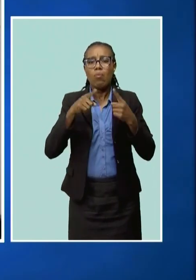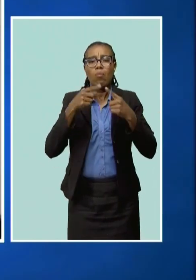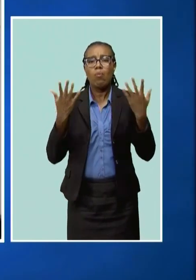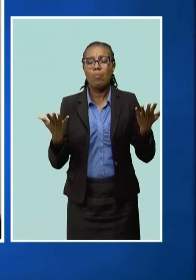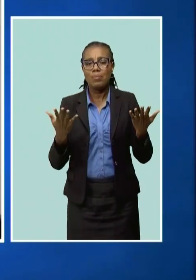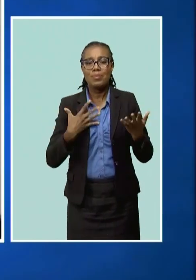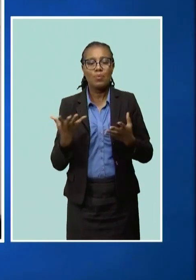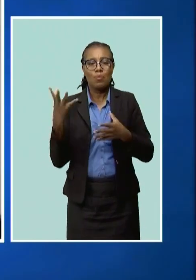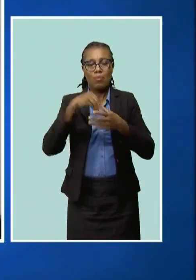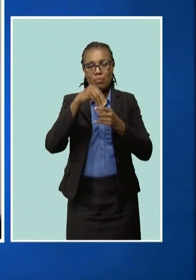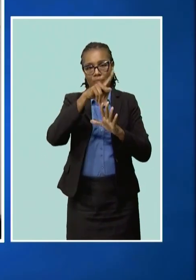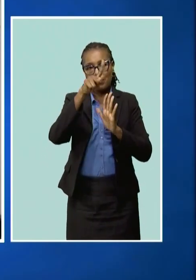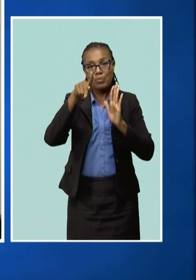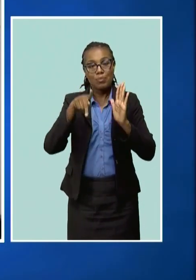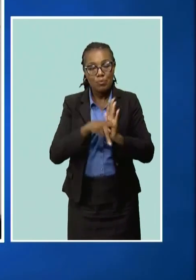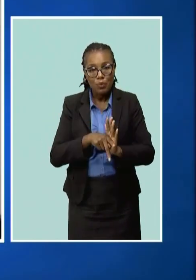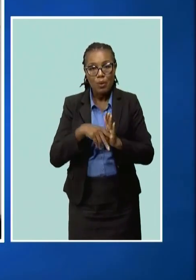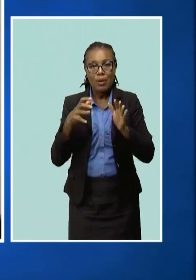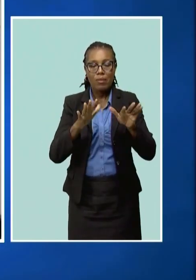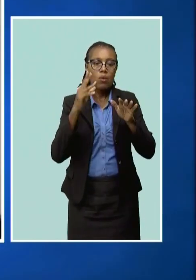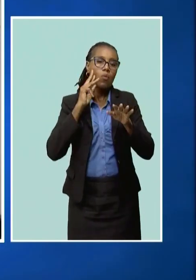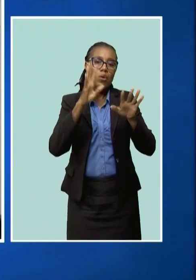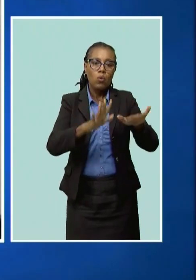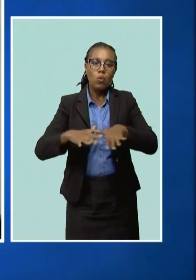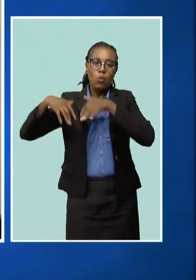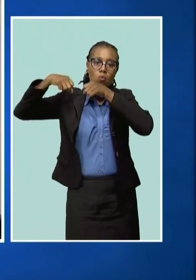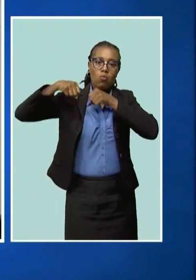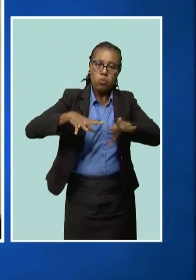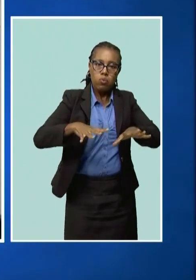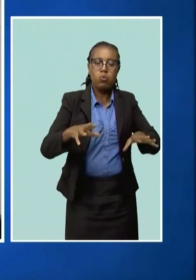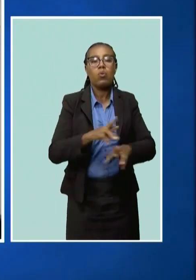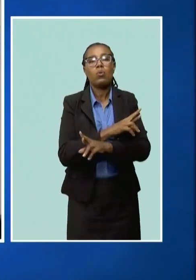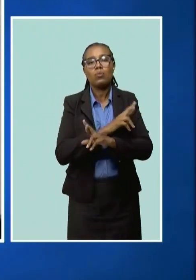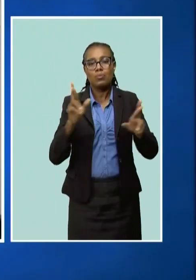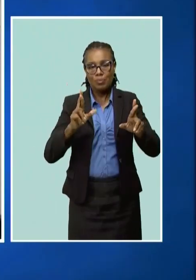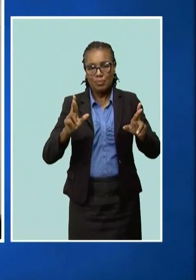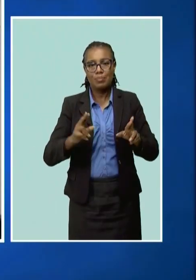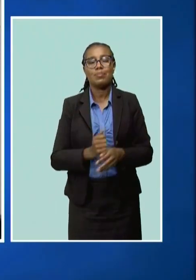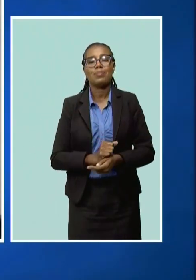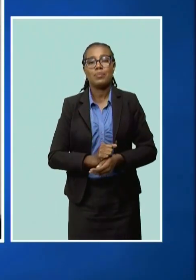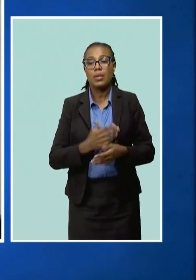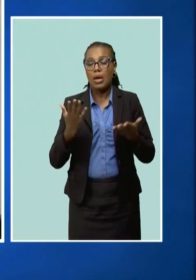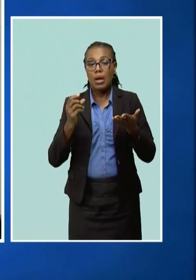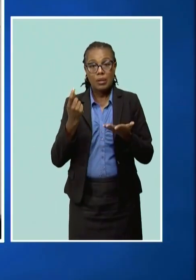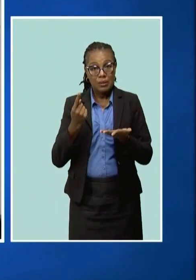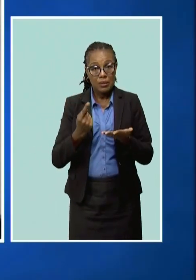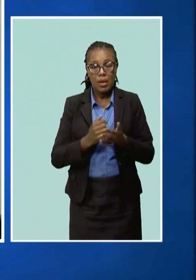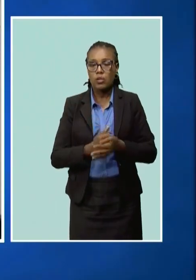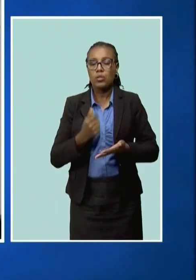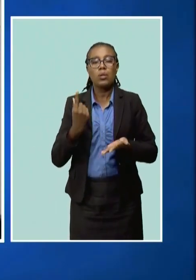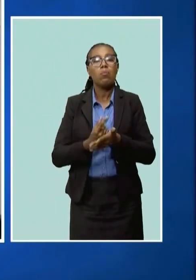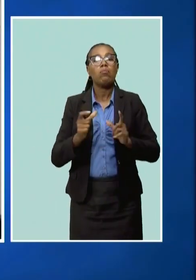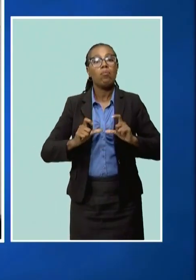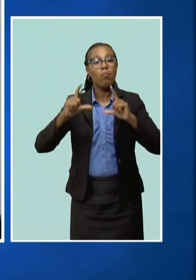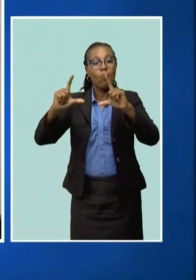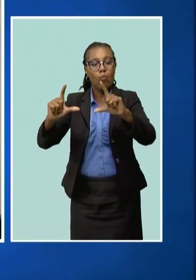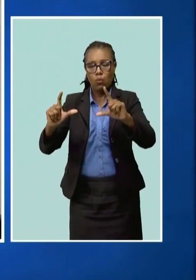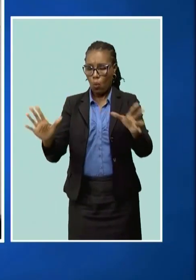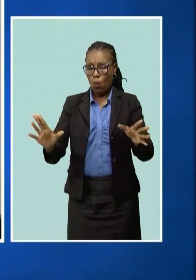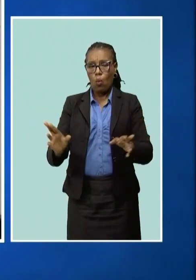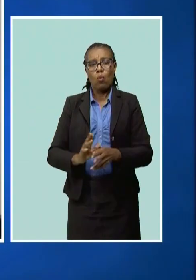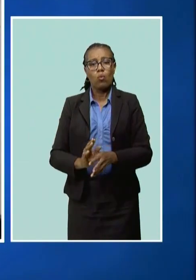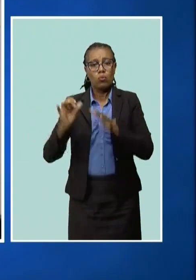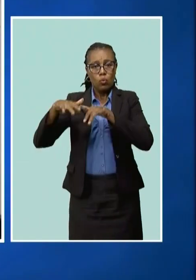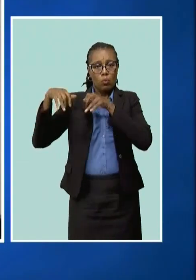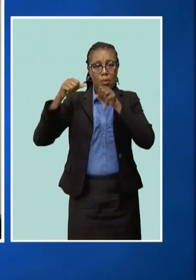become tsunami ready? It's an iterative process, so you don't just get awarded tsunami ready. Every